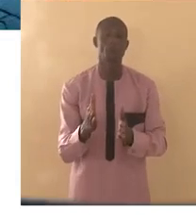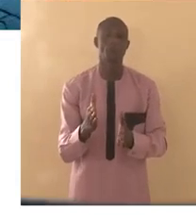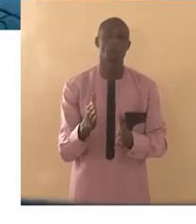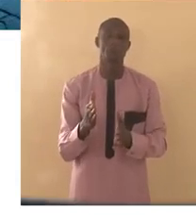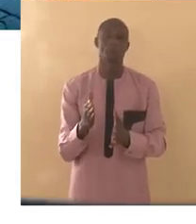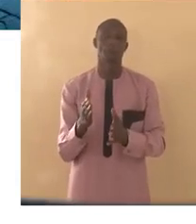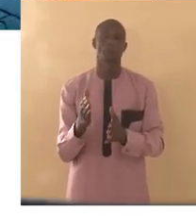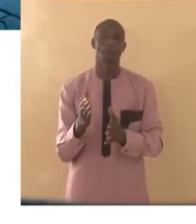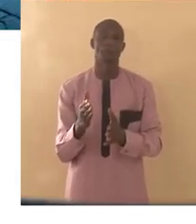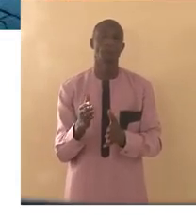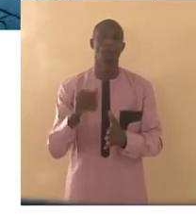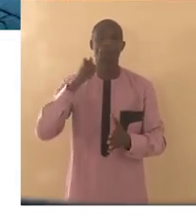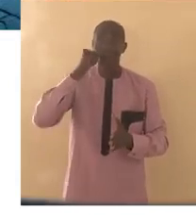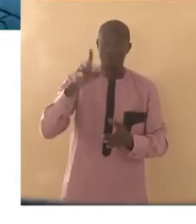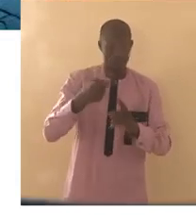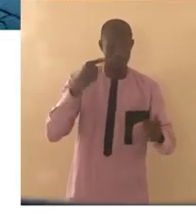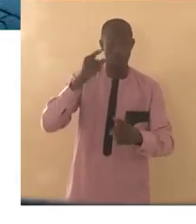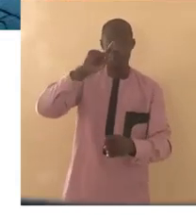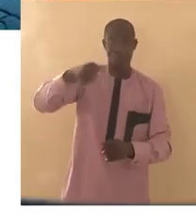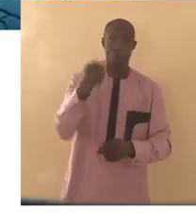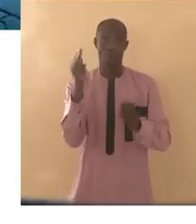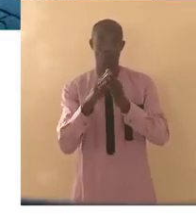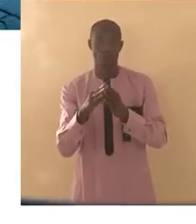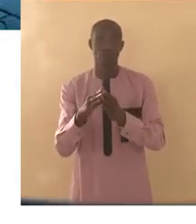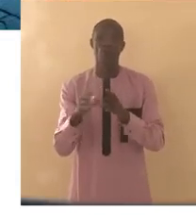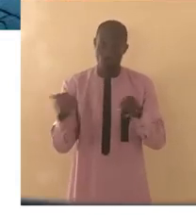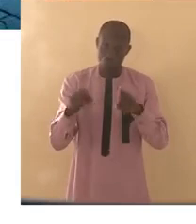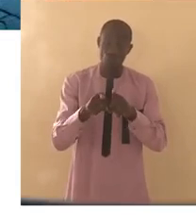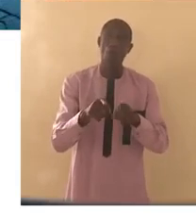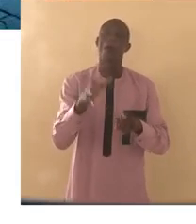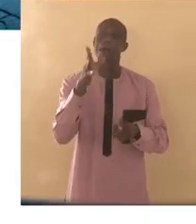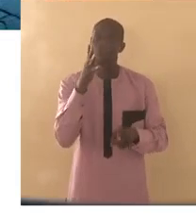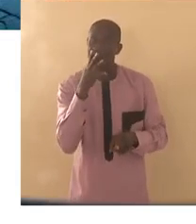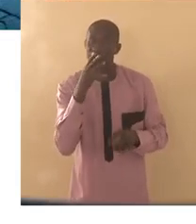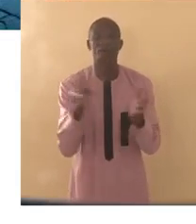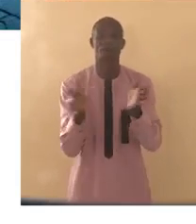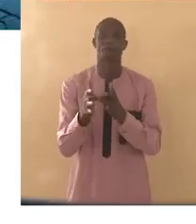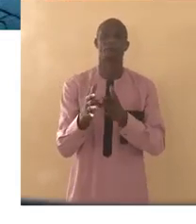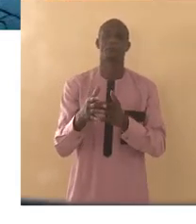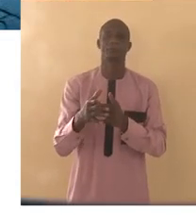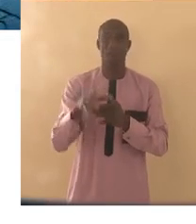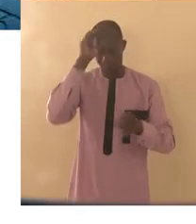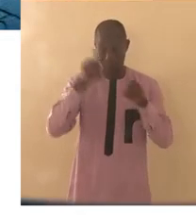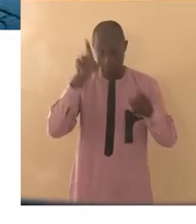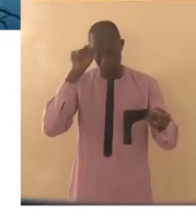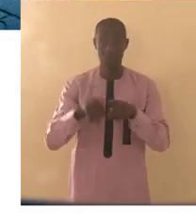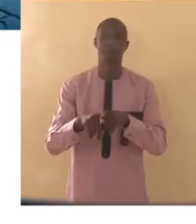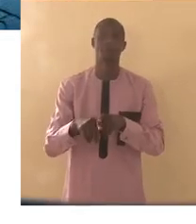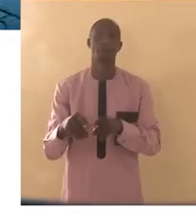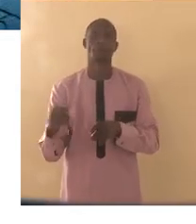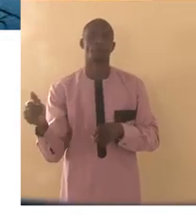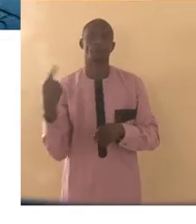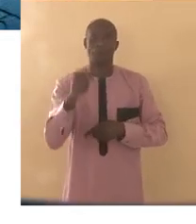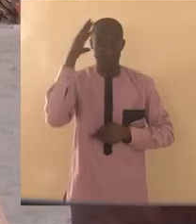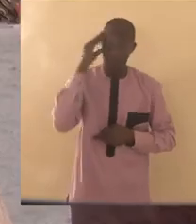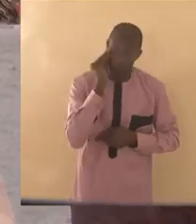11 disciples, the women from Galilee, as well as Mary, the mother of Jesus, and his brethren.